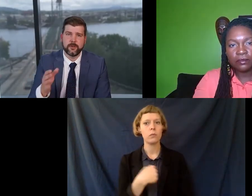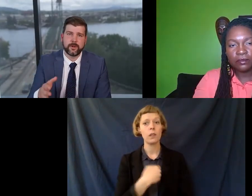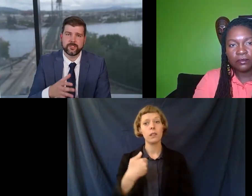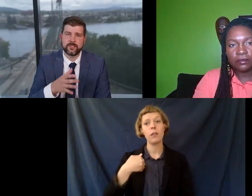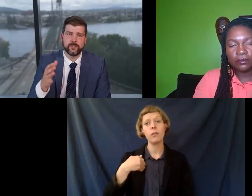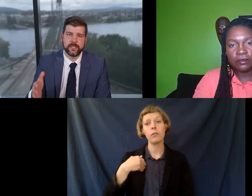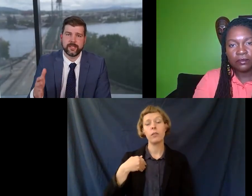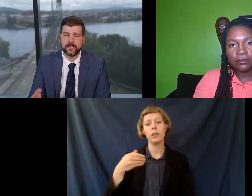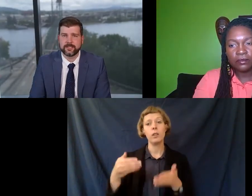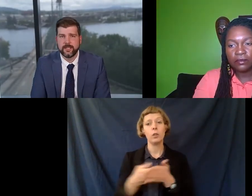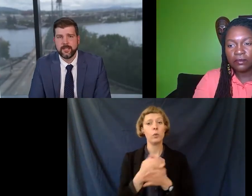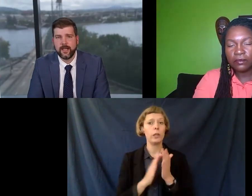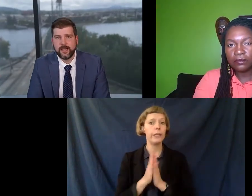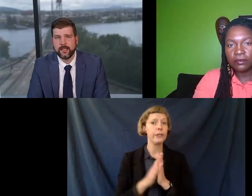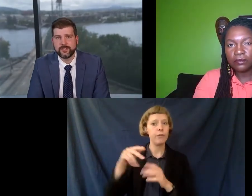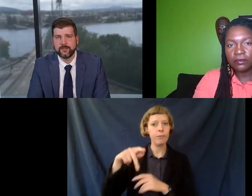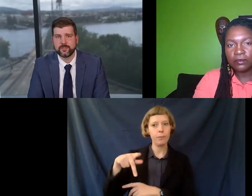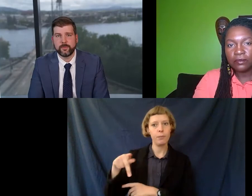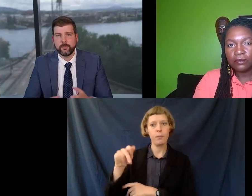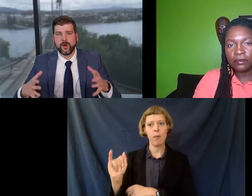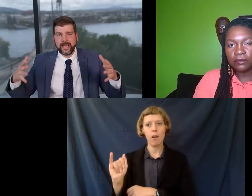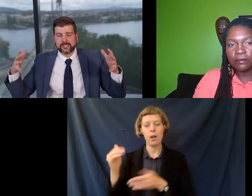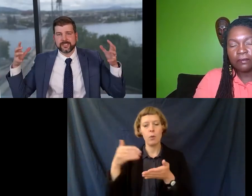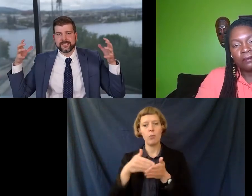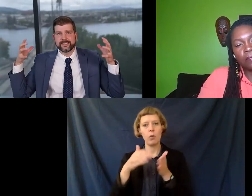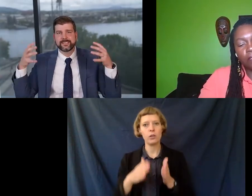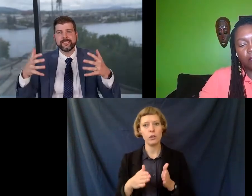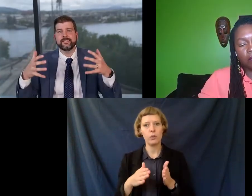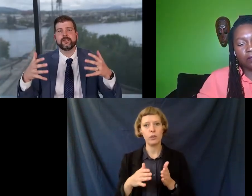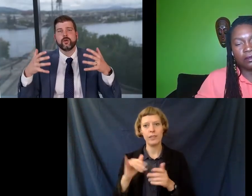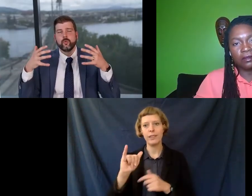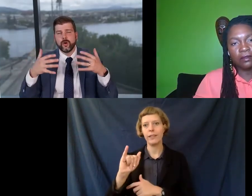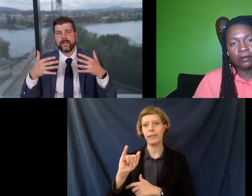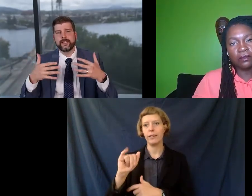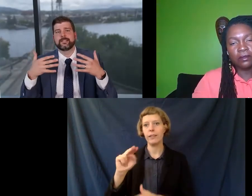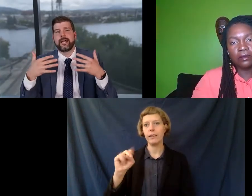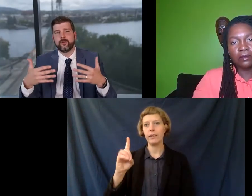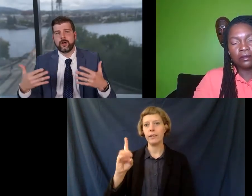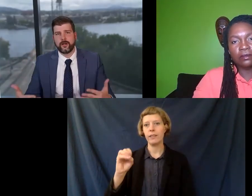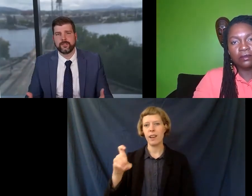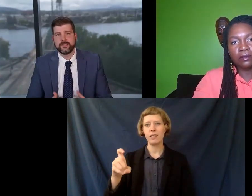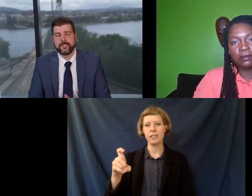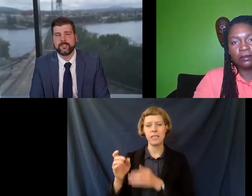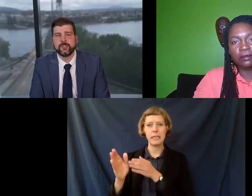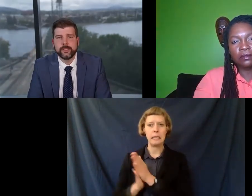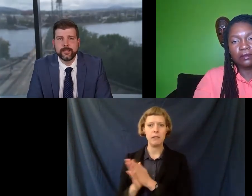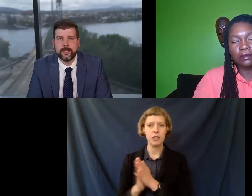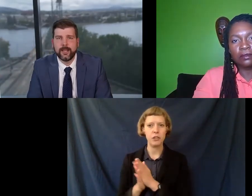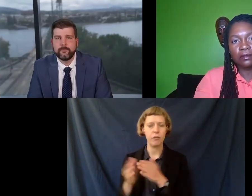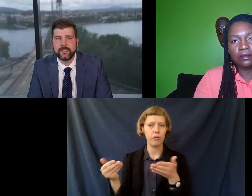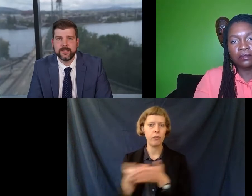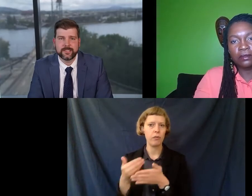is a prosecutor index initiative. So people will actually get to see what it is our office is